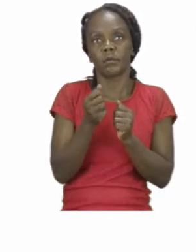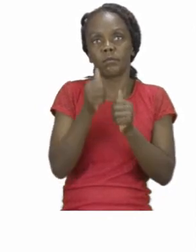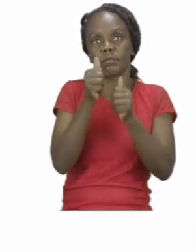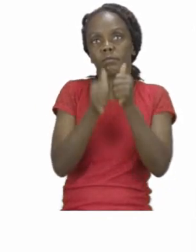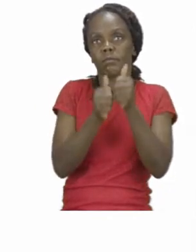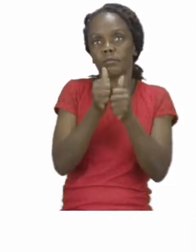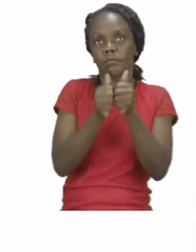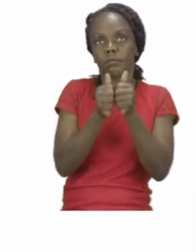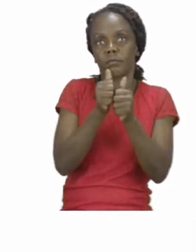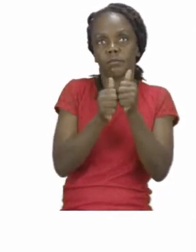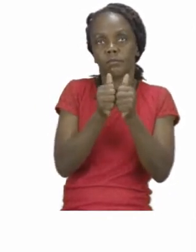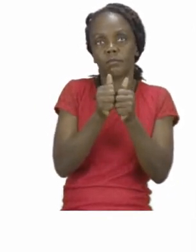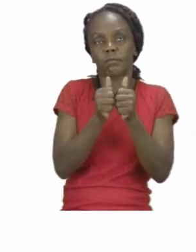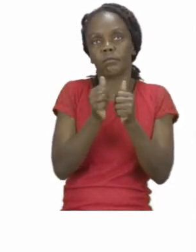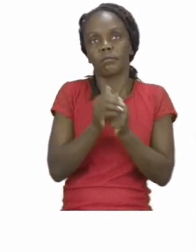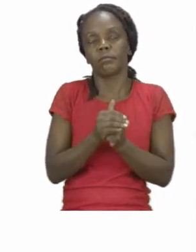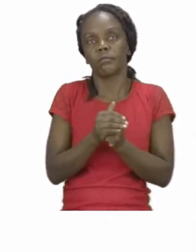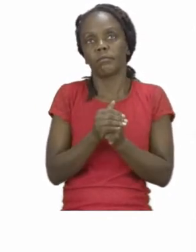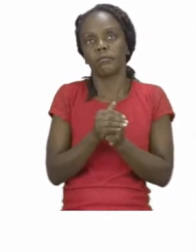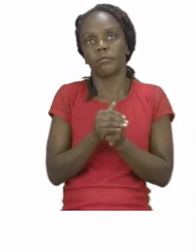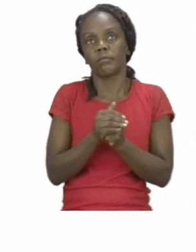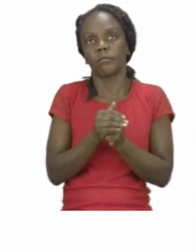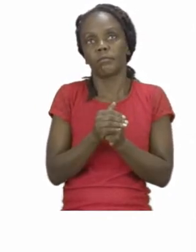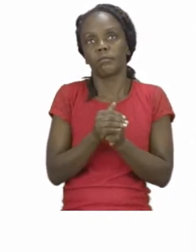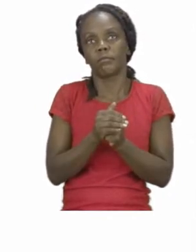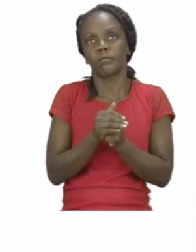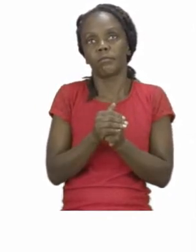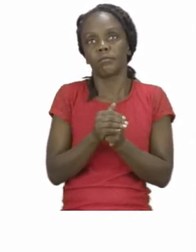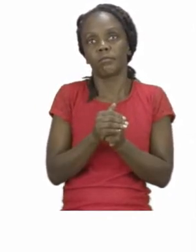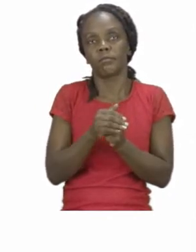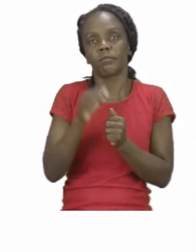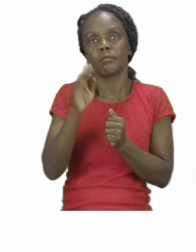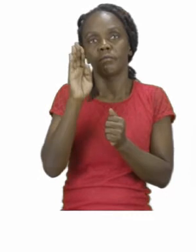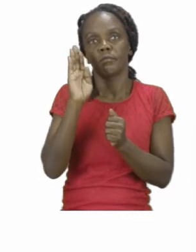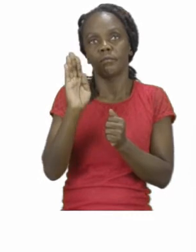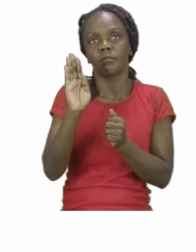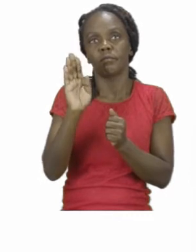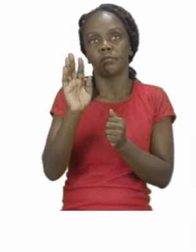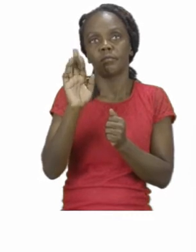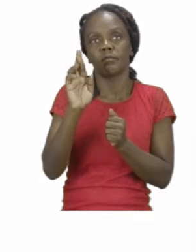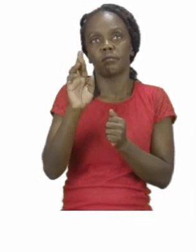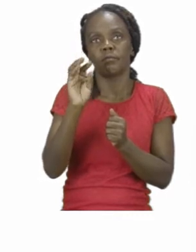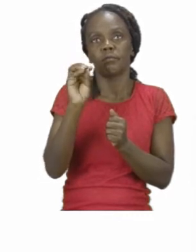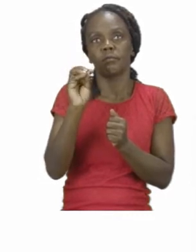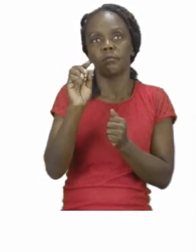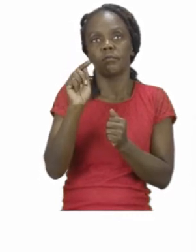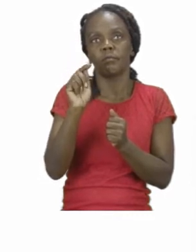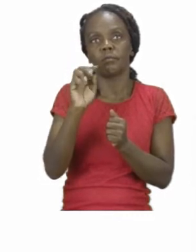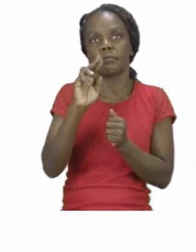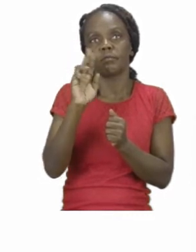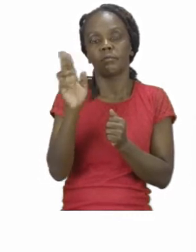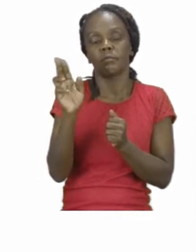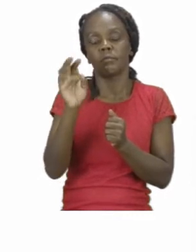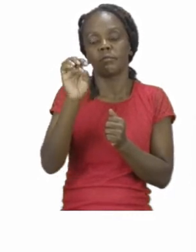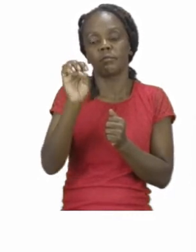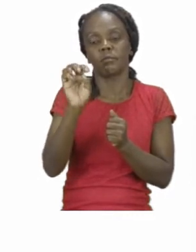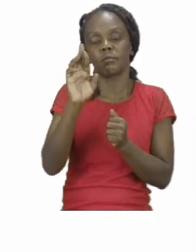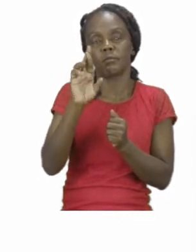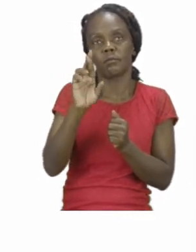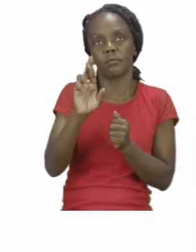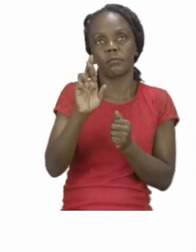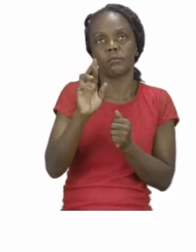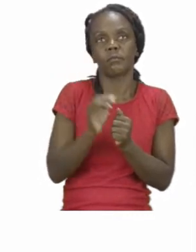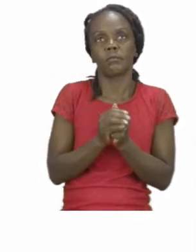orange jersey, that person is a brother. Everyone, let's